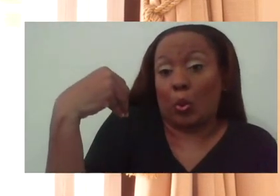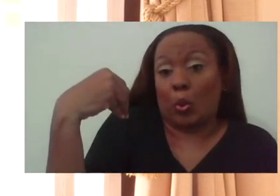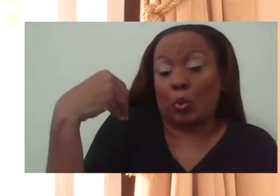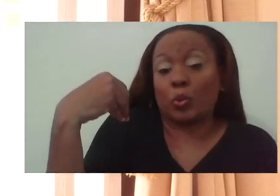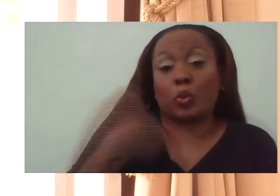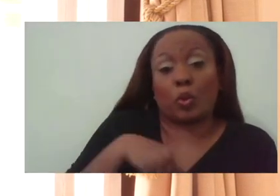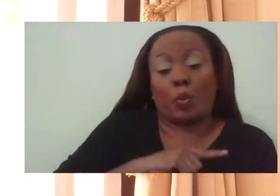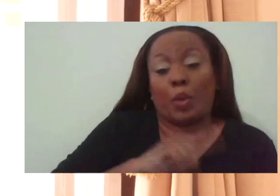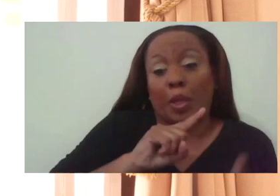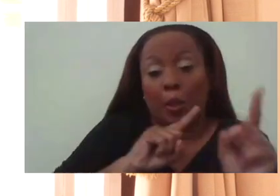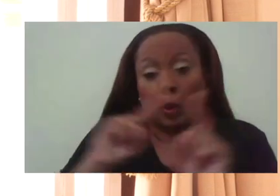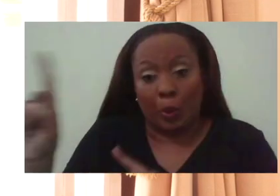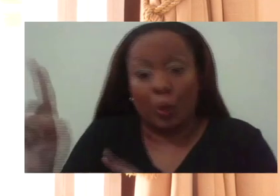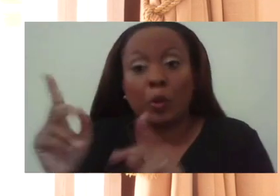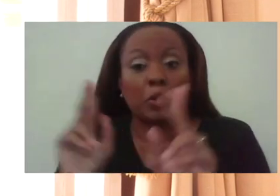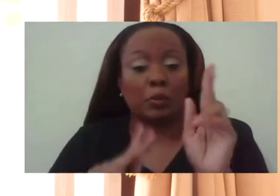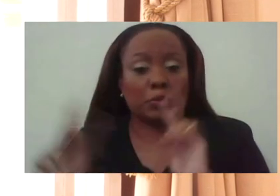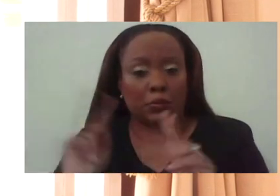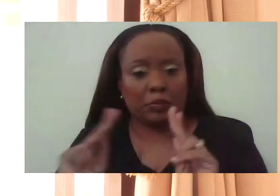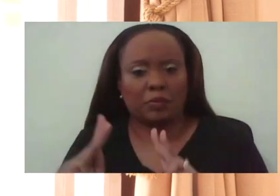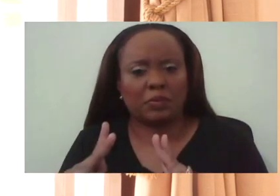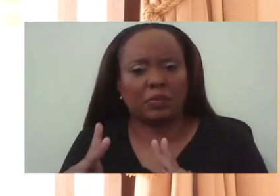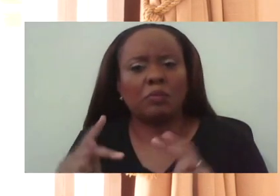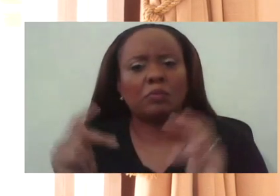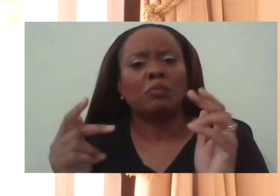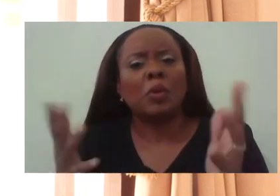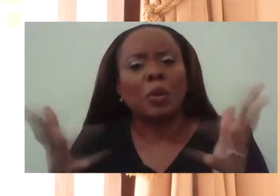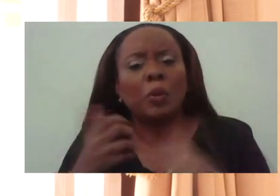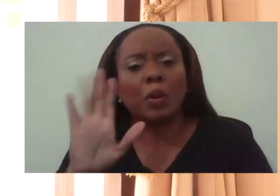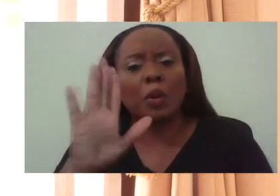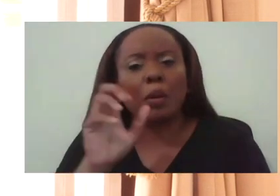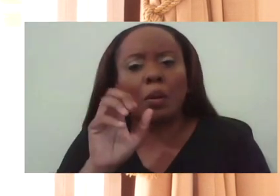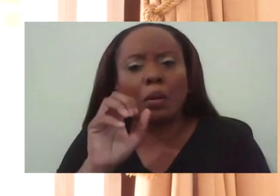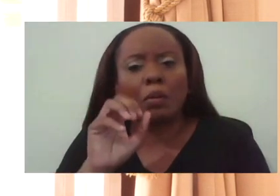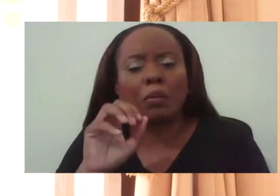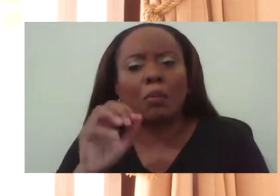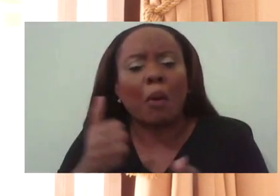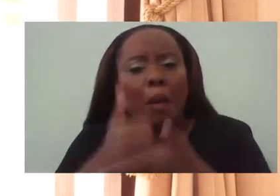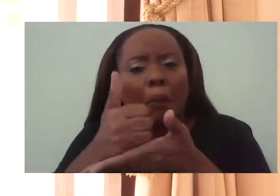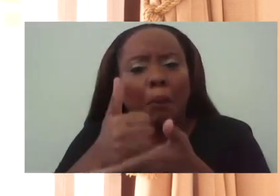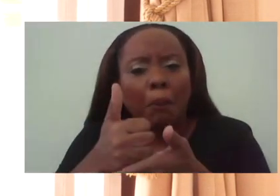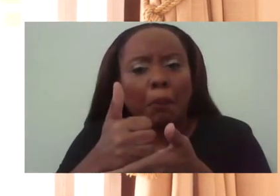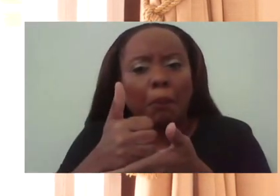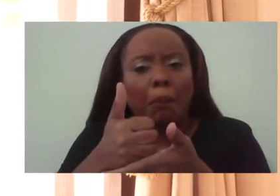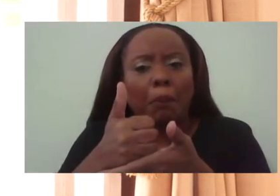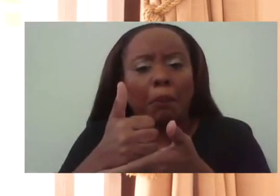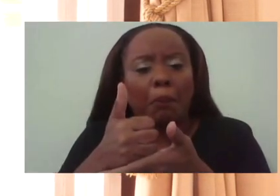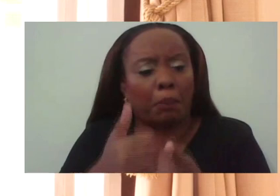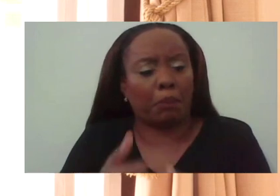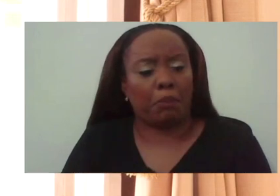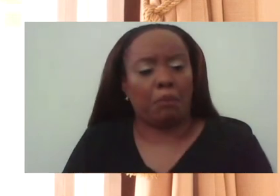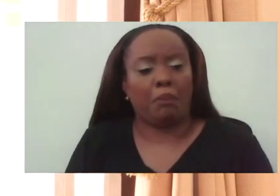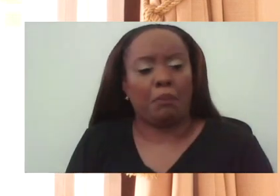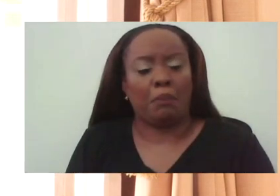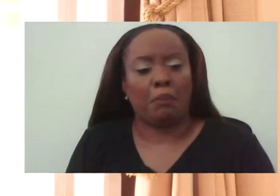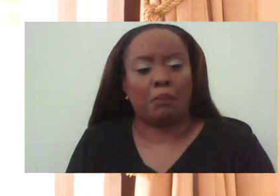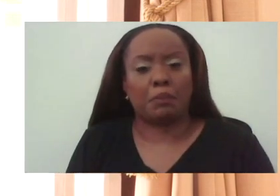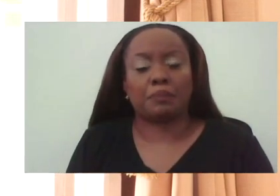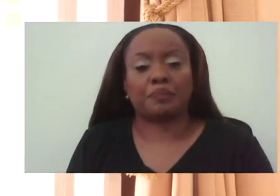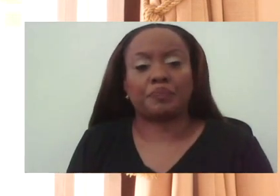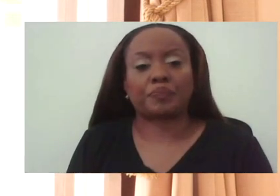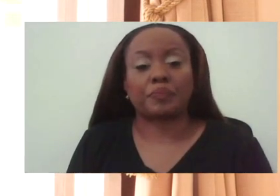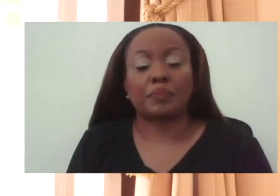help. We can beat this. We are in a difficult place, but I have been a very optimistic